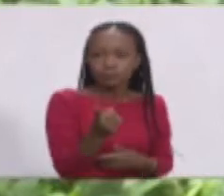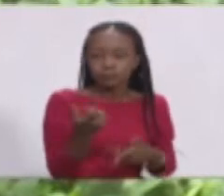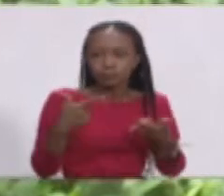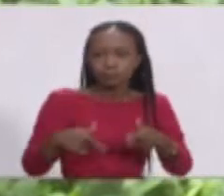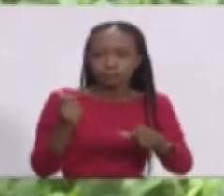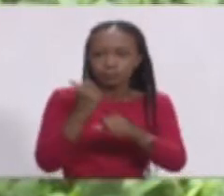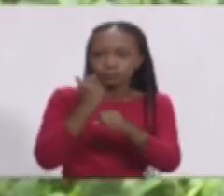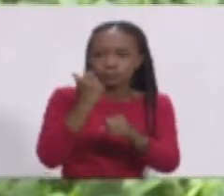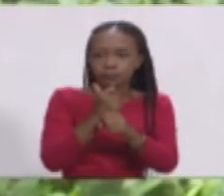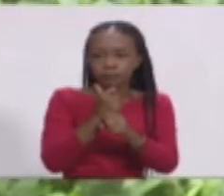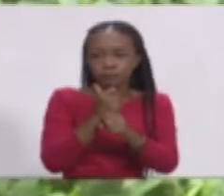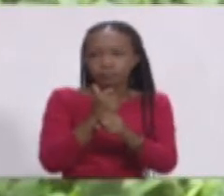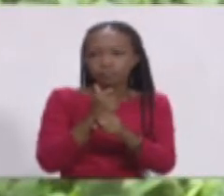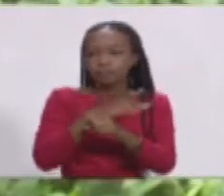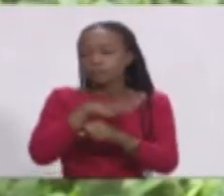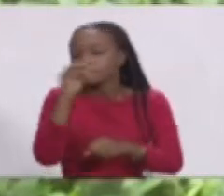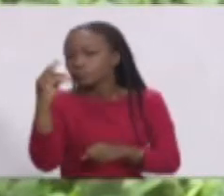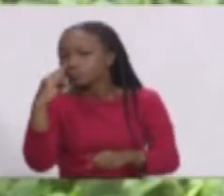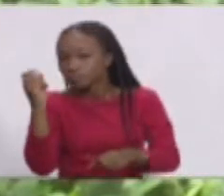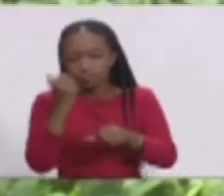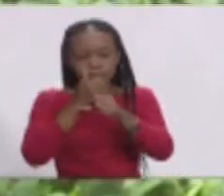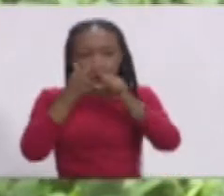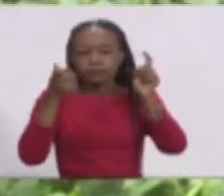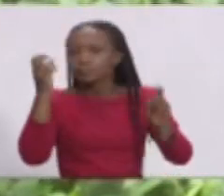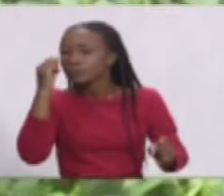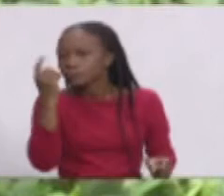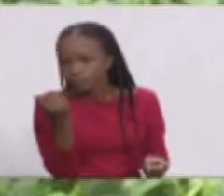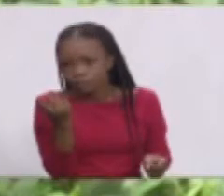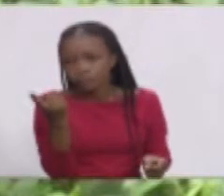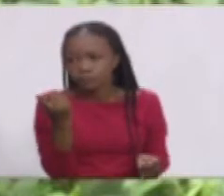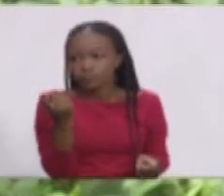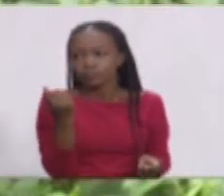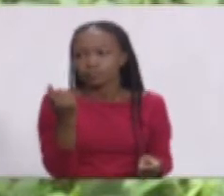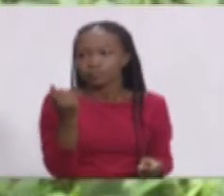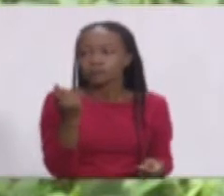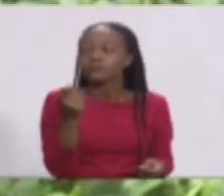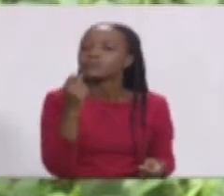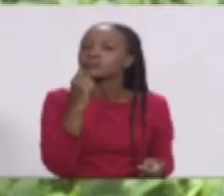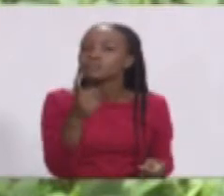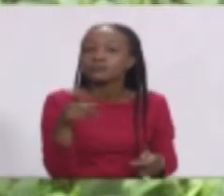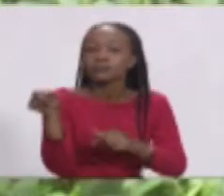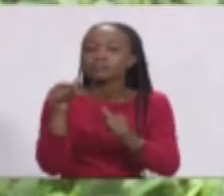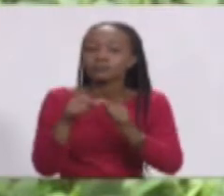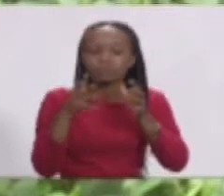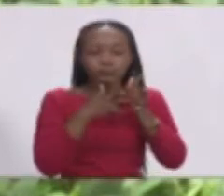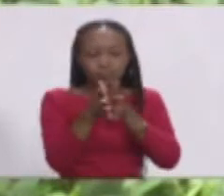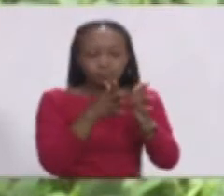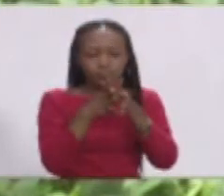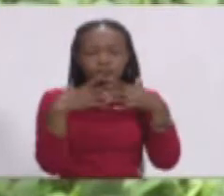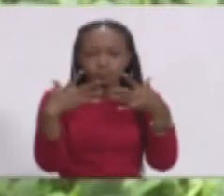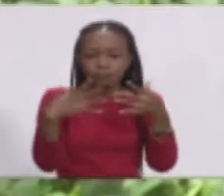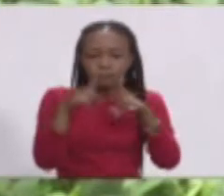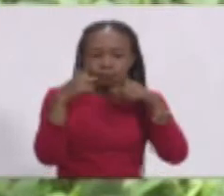home earlier or work from home, that we've been informed about cleaning our hands and our